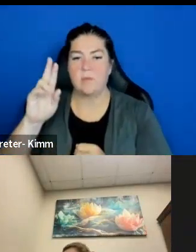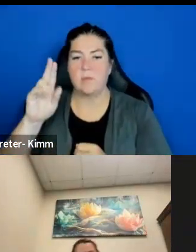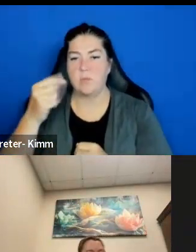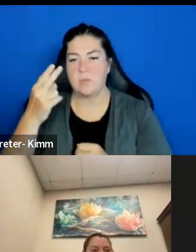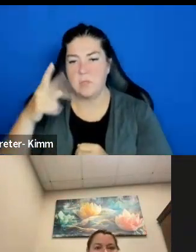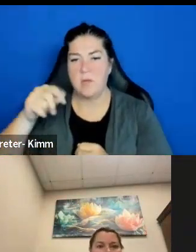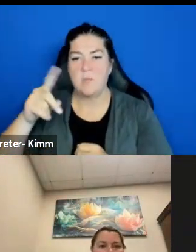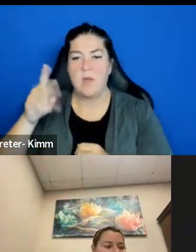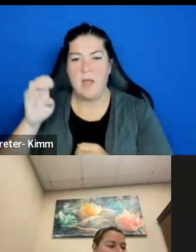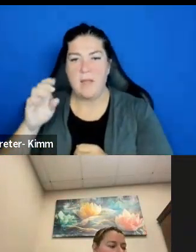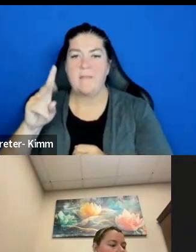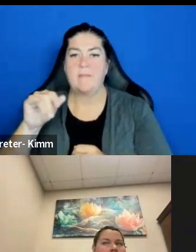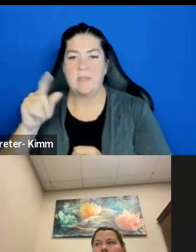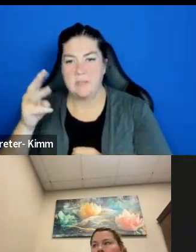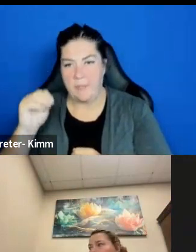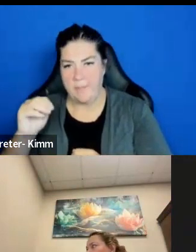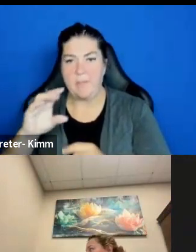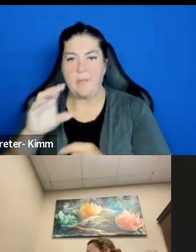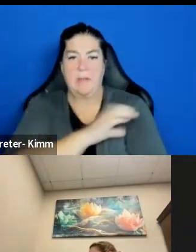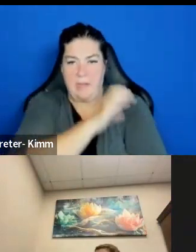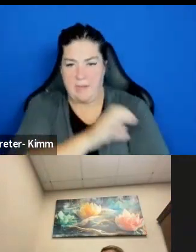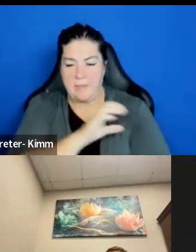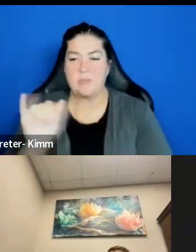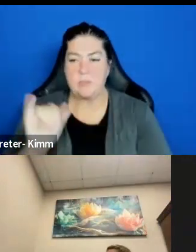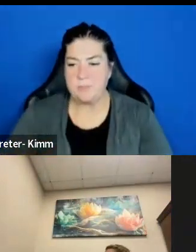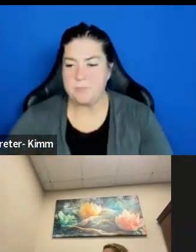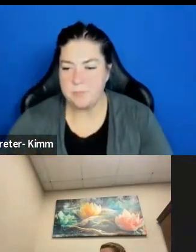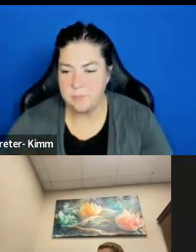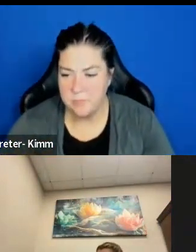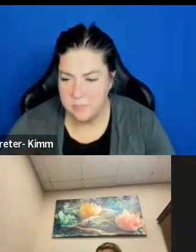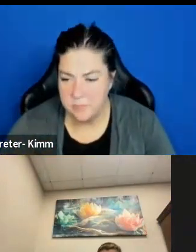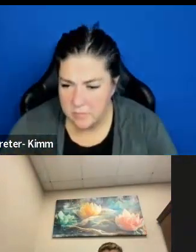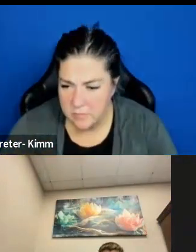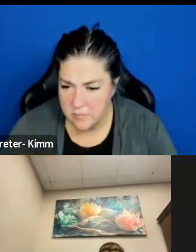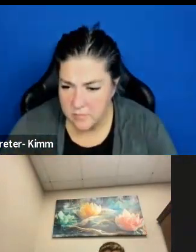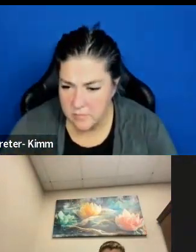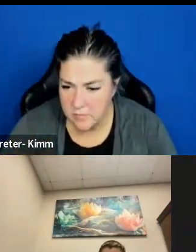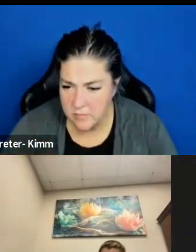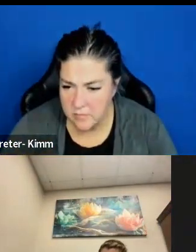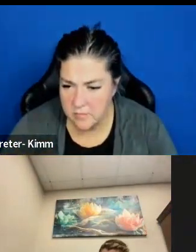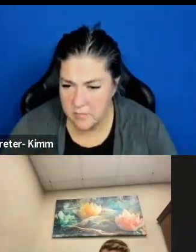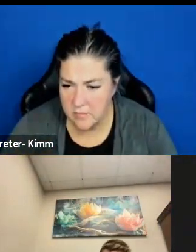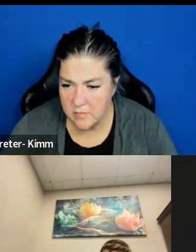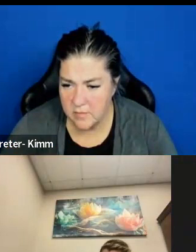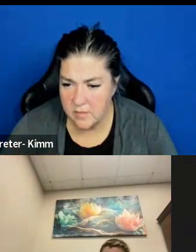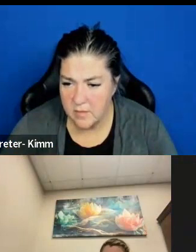staffed by the Utah Office for Victims of Crime. If I can get the clicker to work, we can go to the next slide.